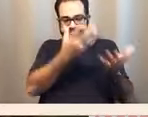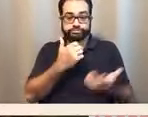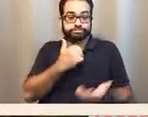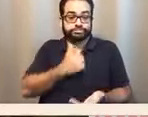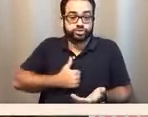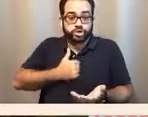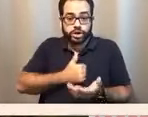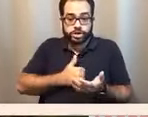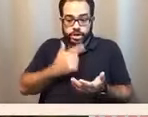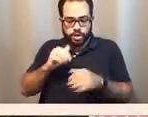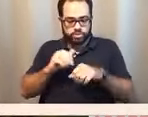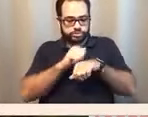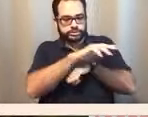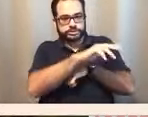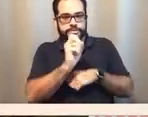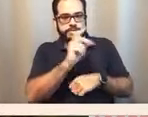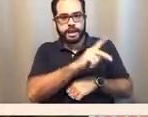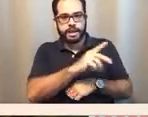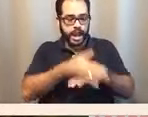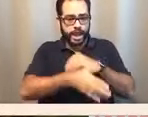it back after 30 days.